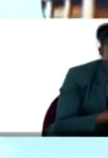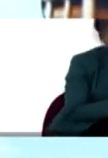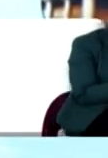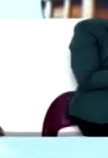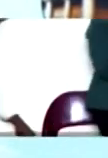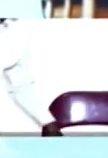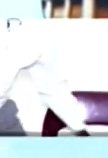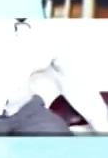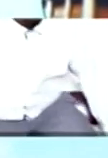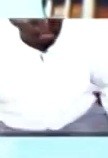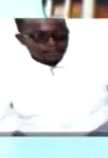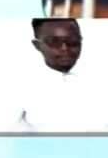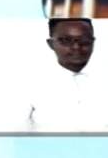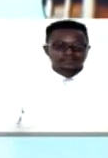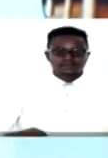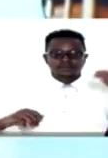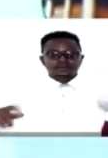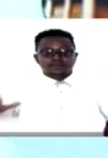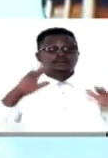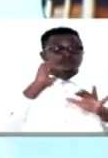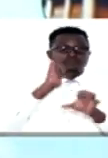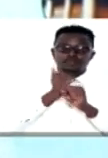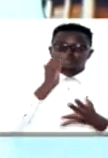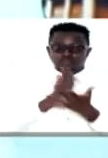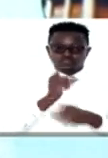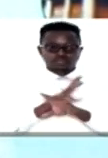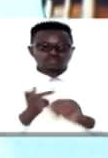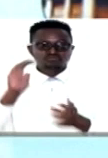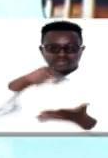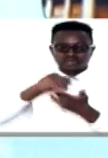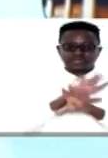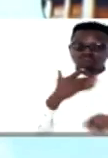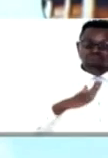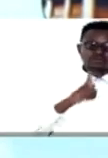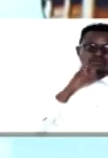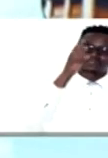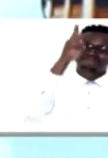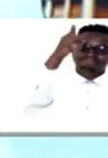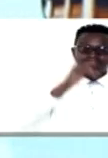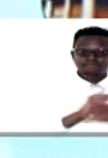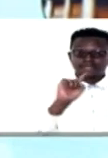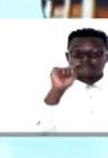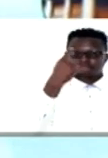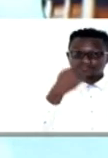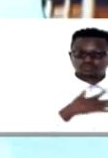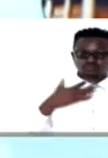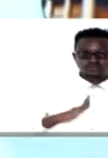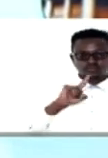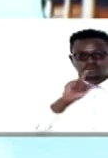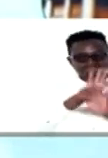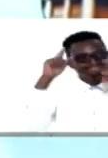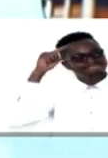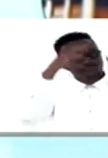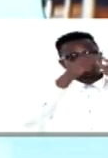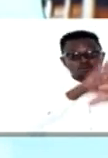to ensure we get to the desired destination. Our first and foremost goal in